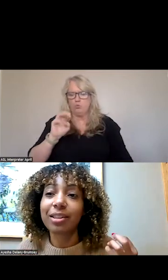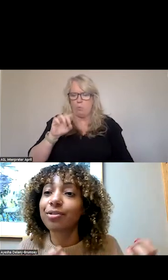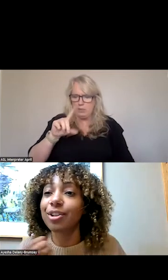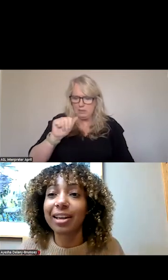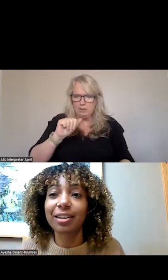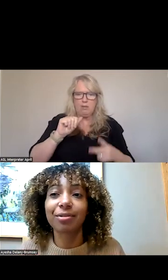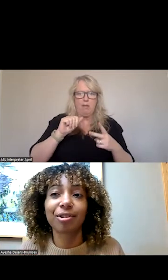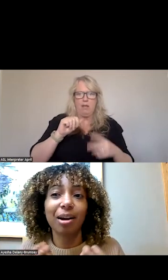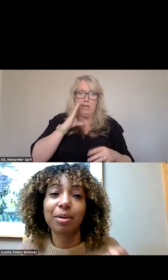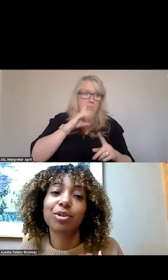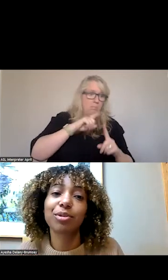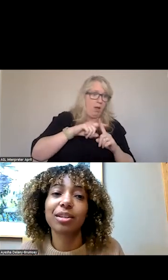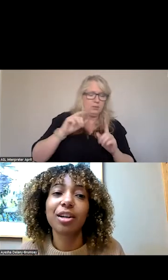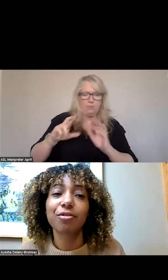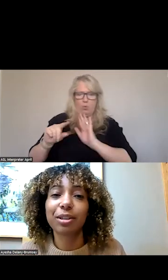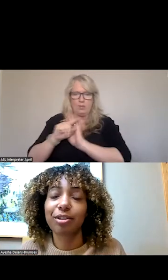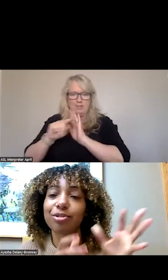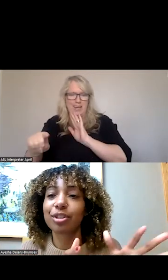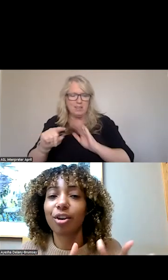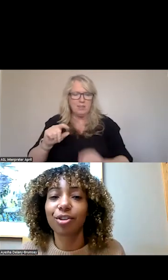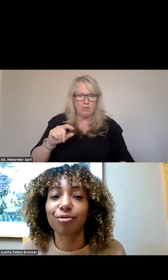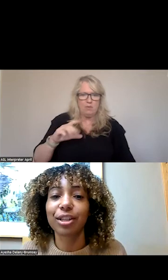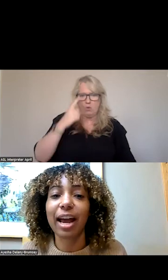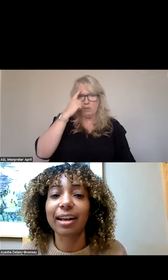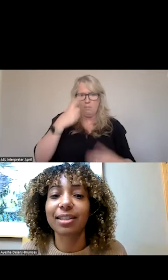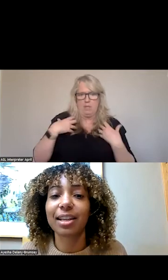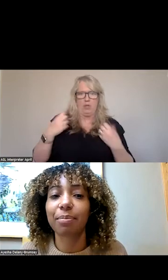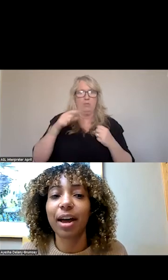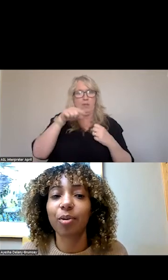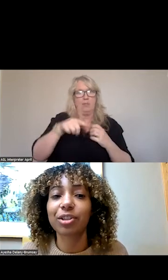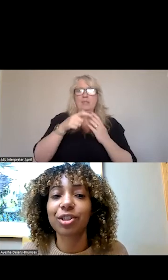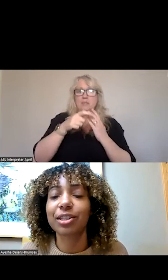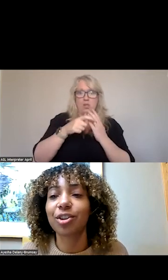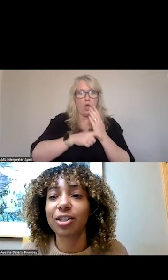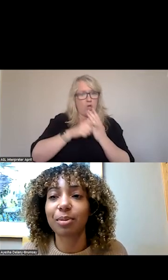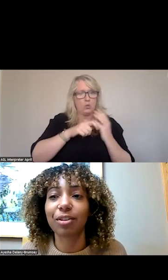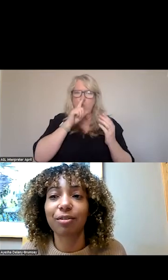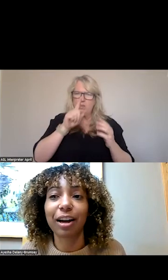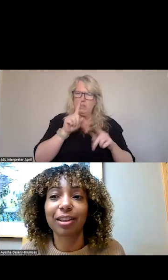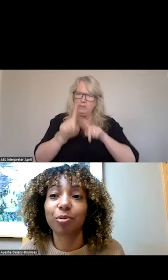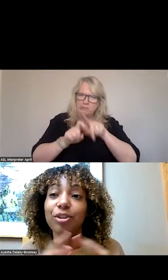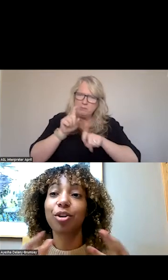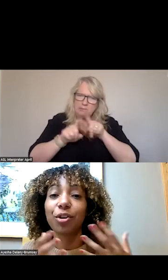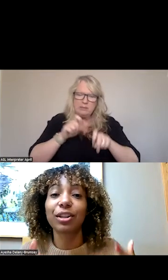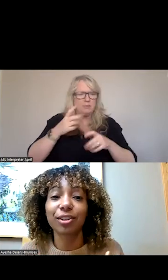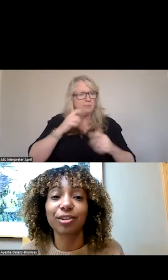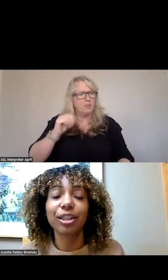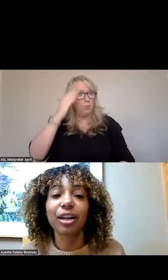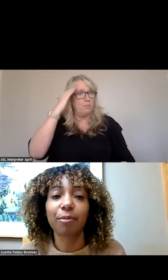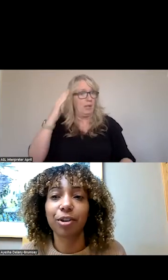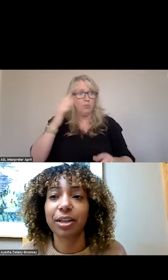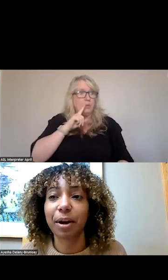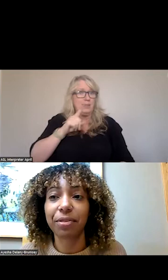either positive or negative or in between for mental health. So this article really asks that question and talks about the fact that we know very